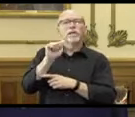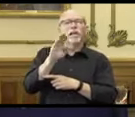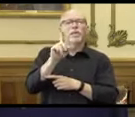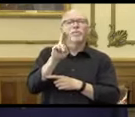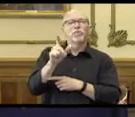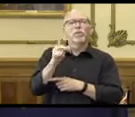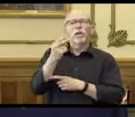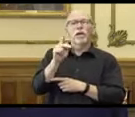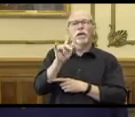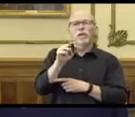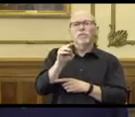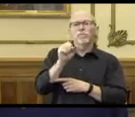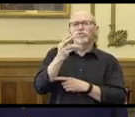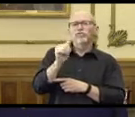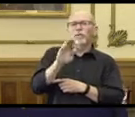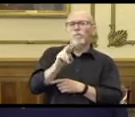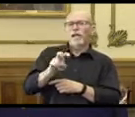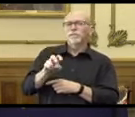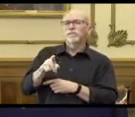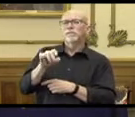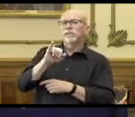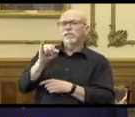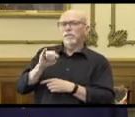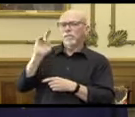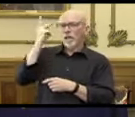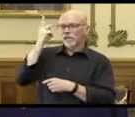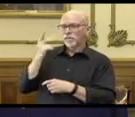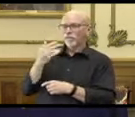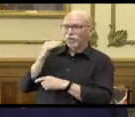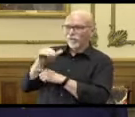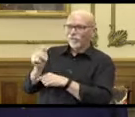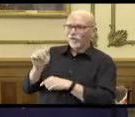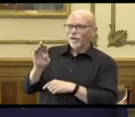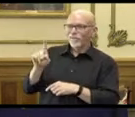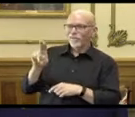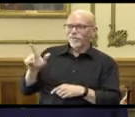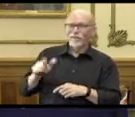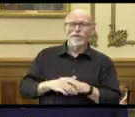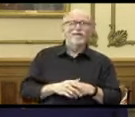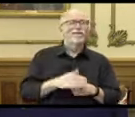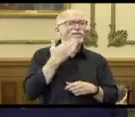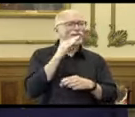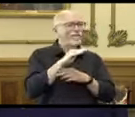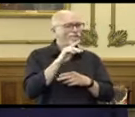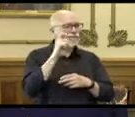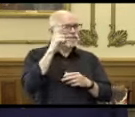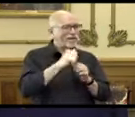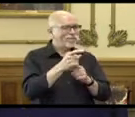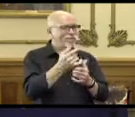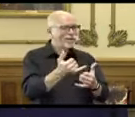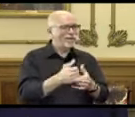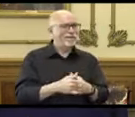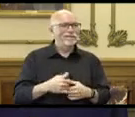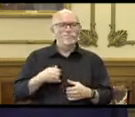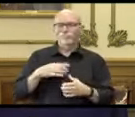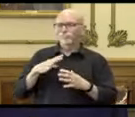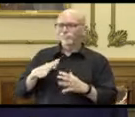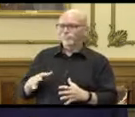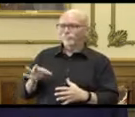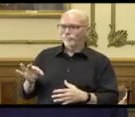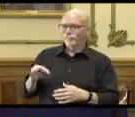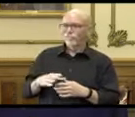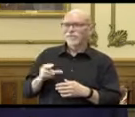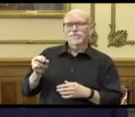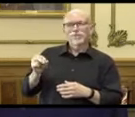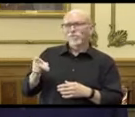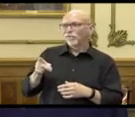Politics. Good afternoon. Good afternoon, Governor. How are you doing today? I'm doing good. And no,